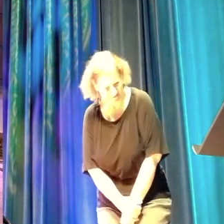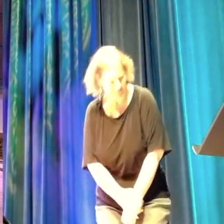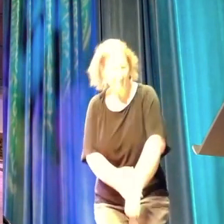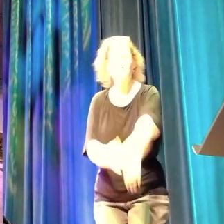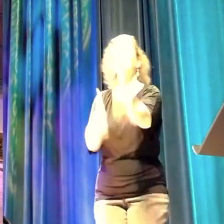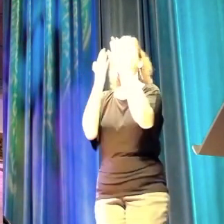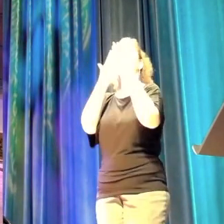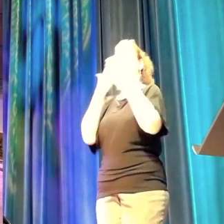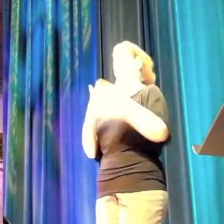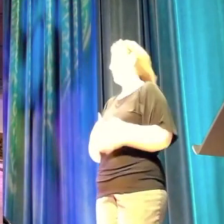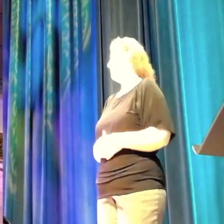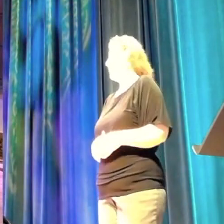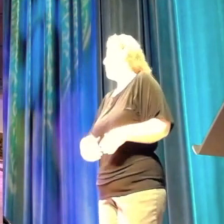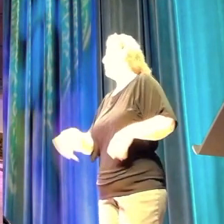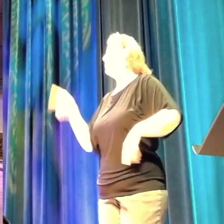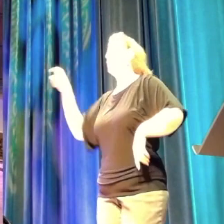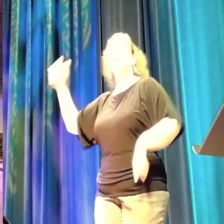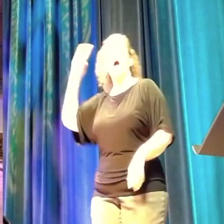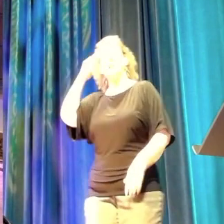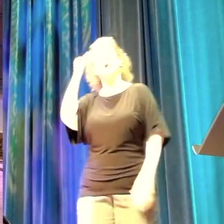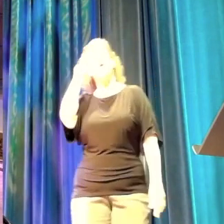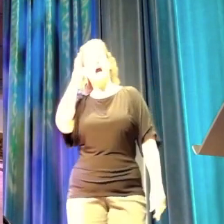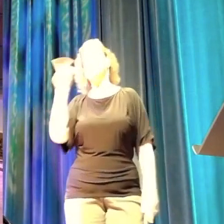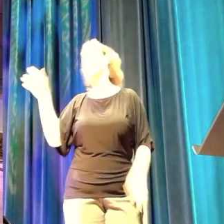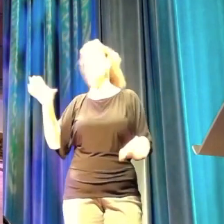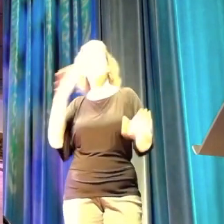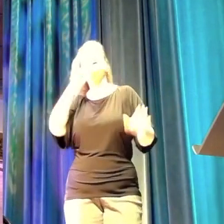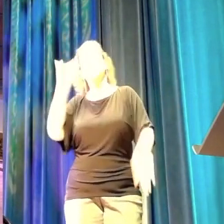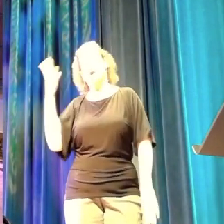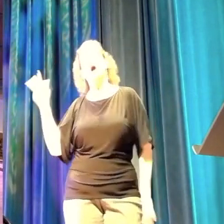All right, thank you, guys. You got to know Isaac. You did a really good job.